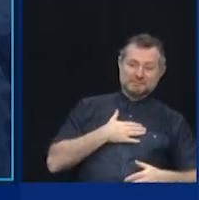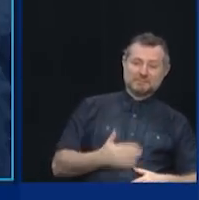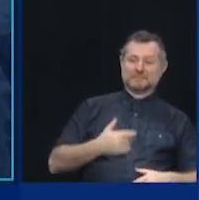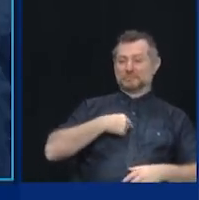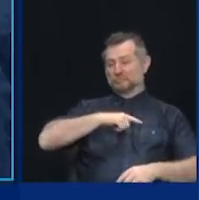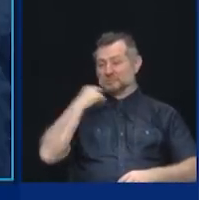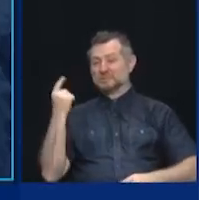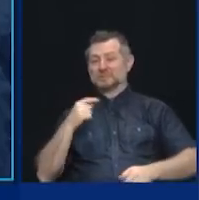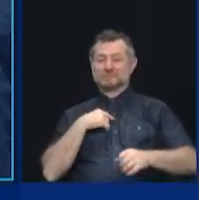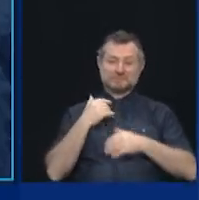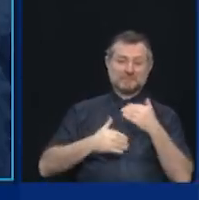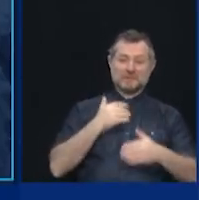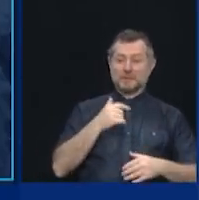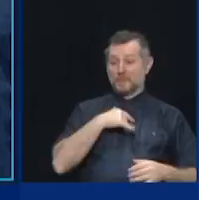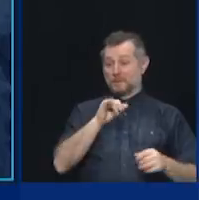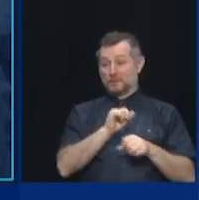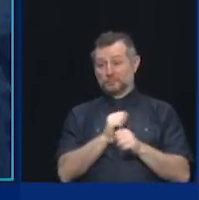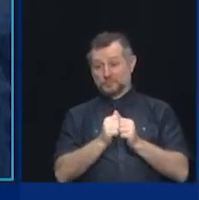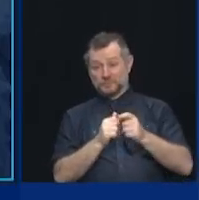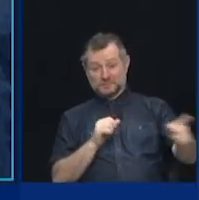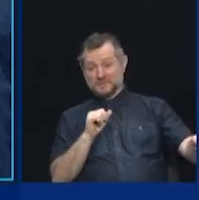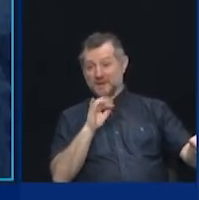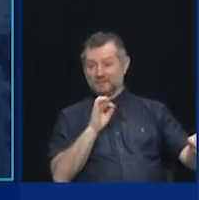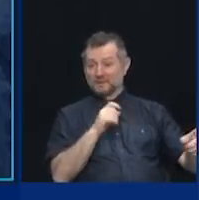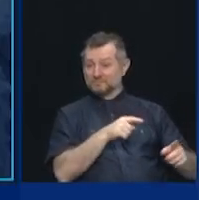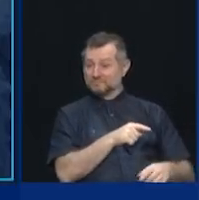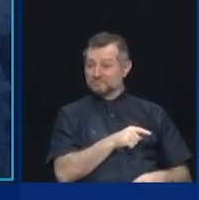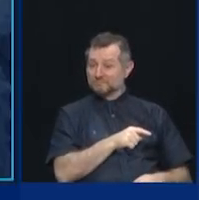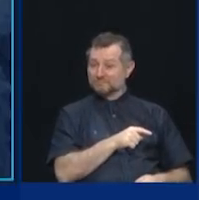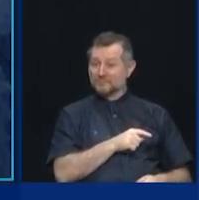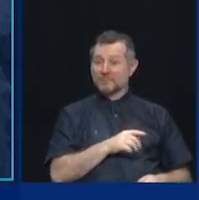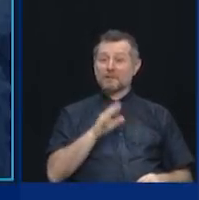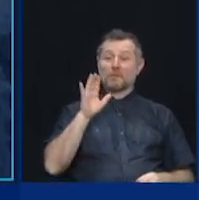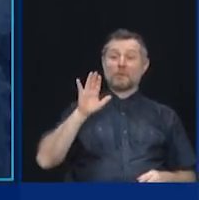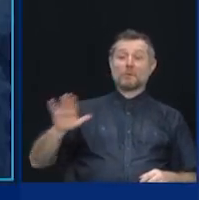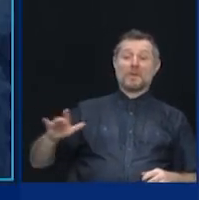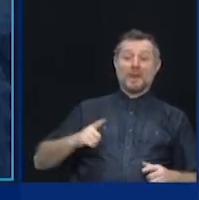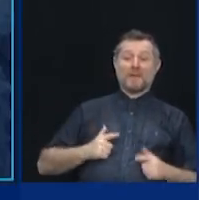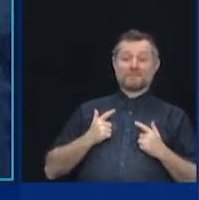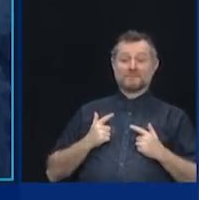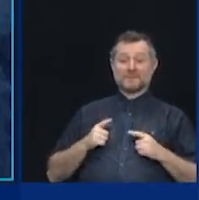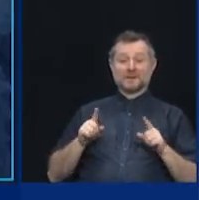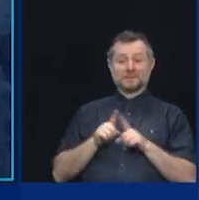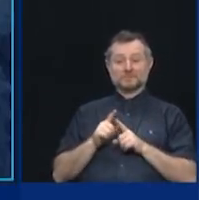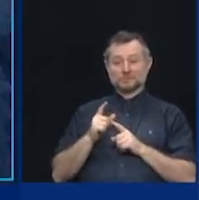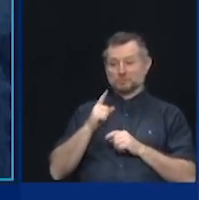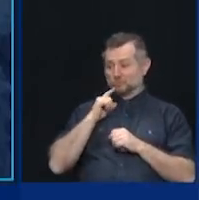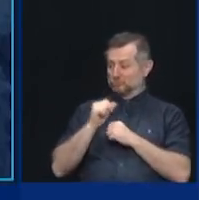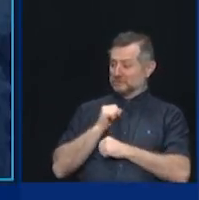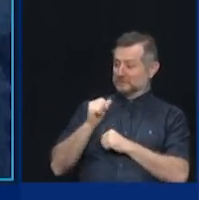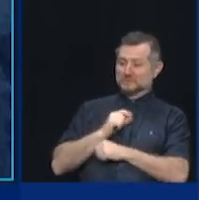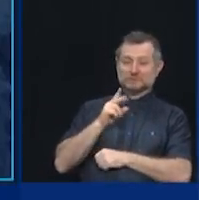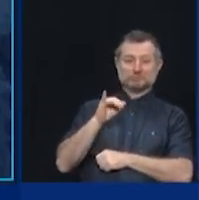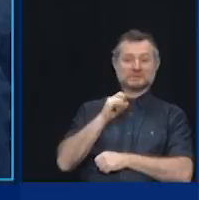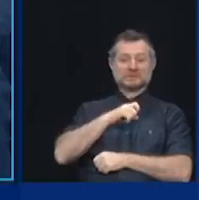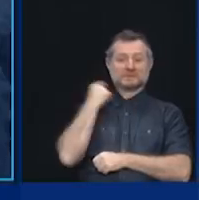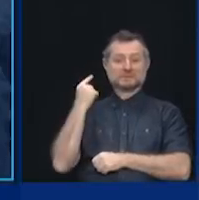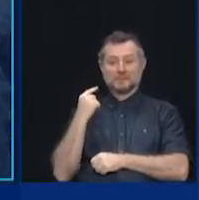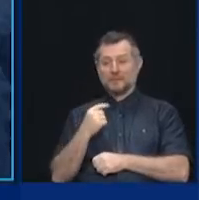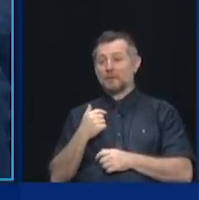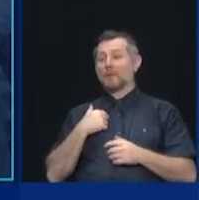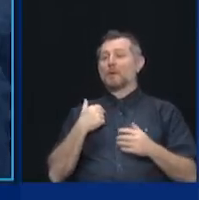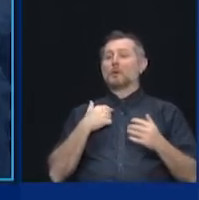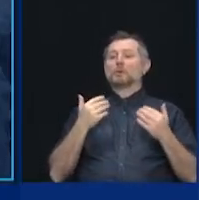safe, a lot of people have to put their lives in danger and drive the bus and drive the